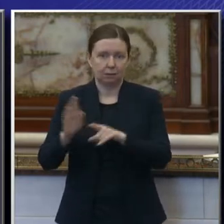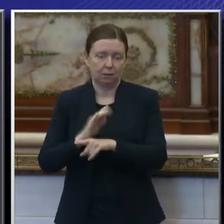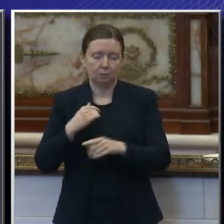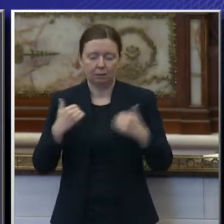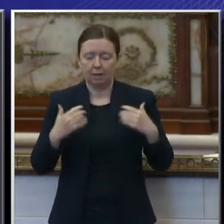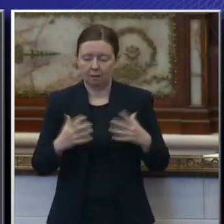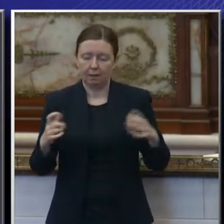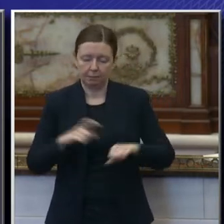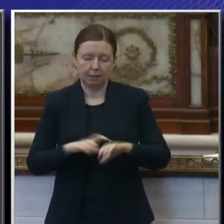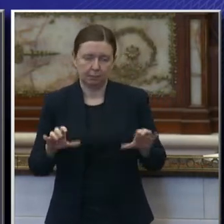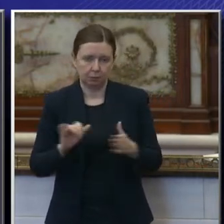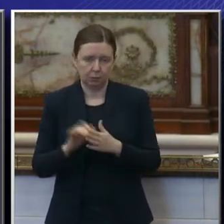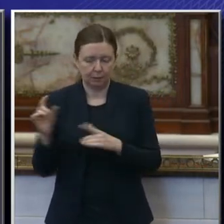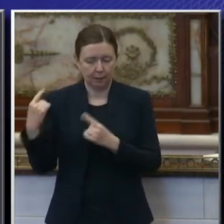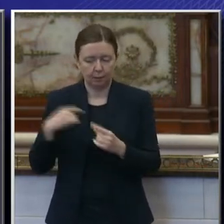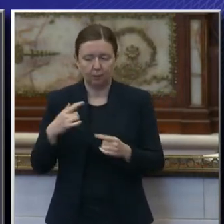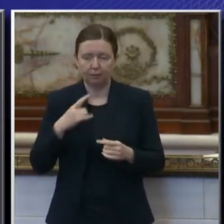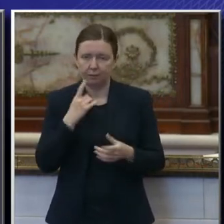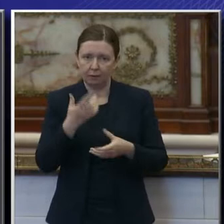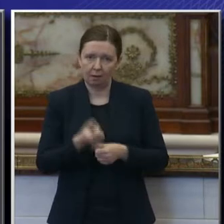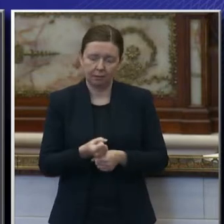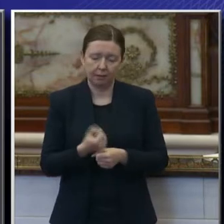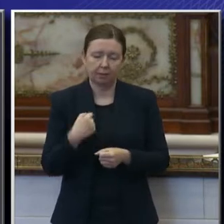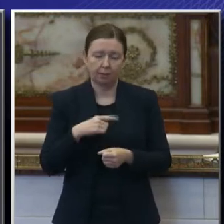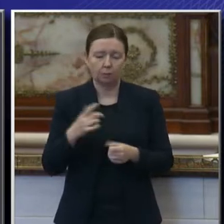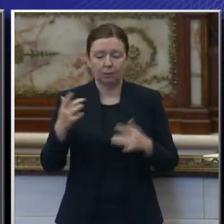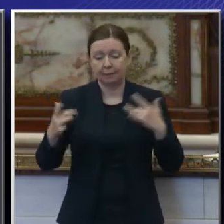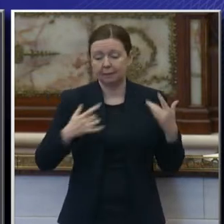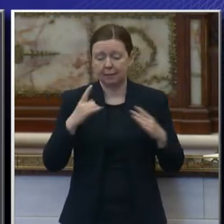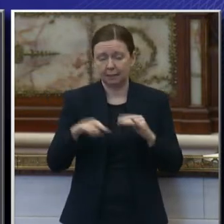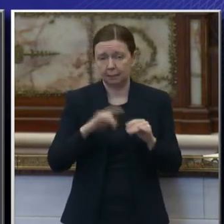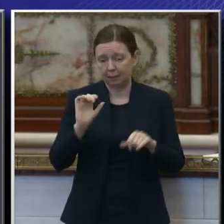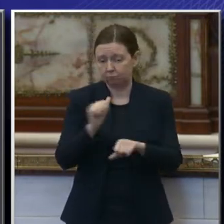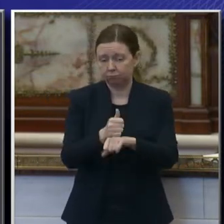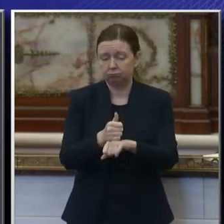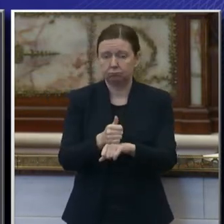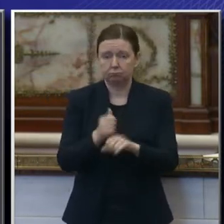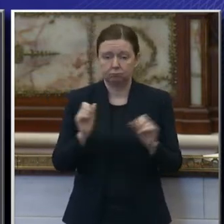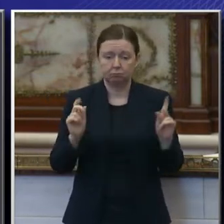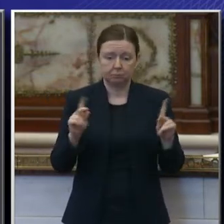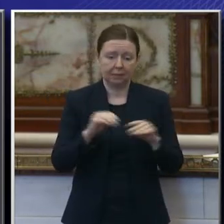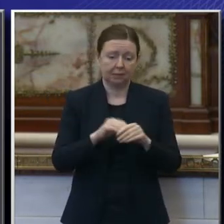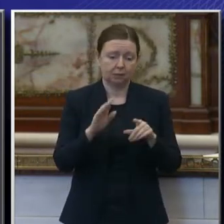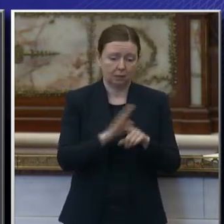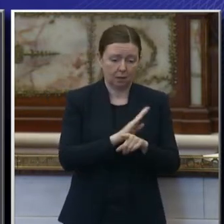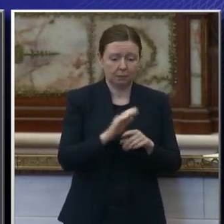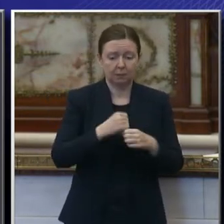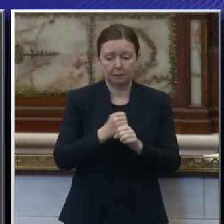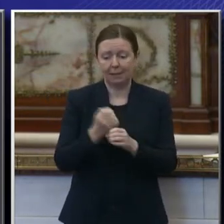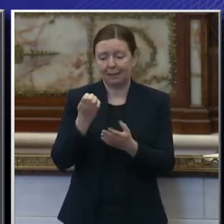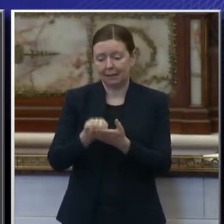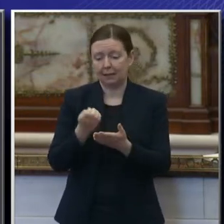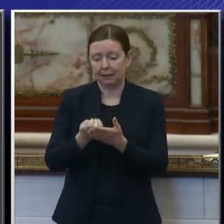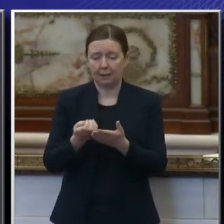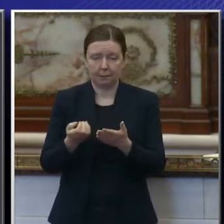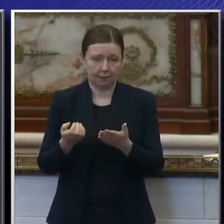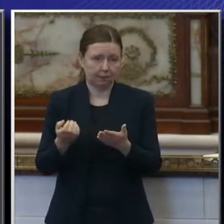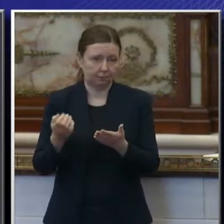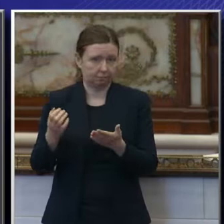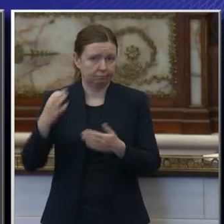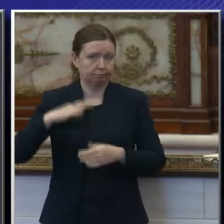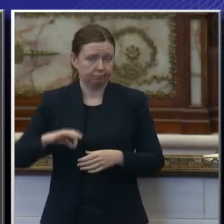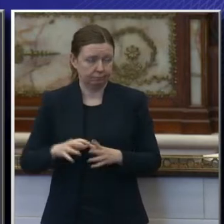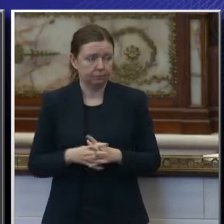to do that. So we feel very confident and we're excited about putting this back into commerce and creating an economic engine.